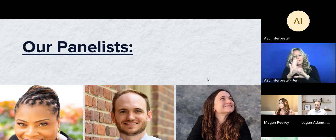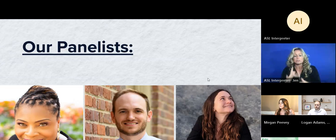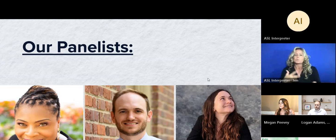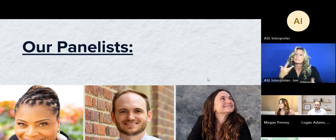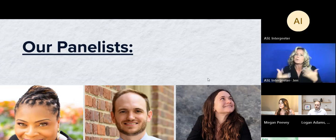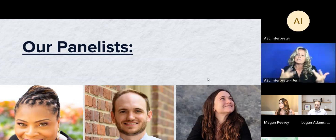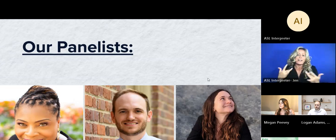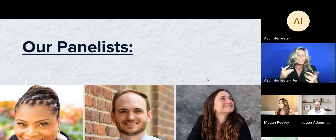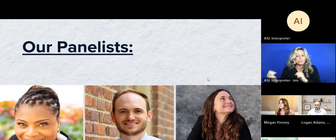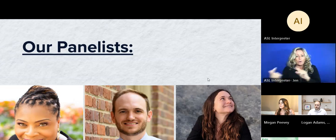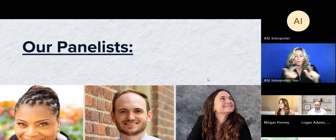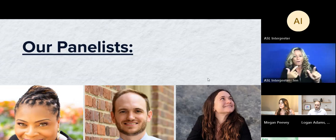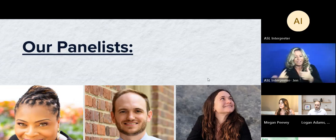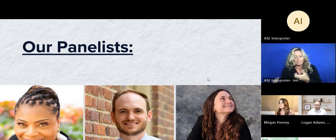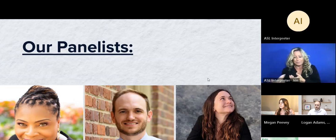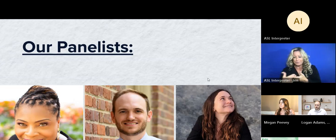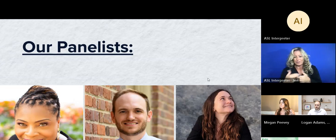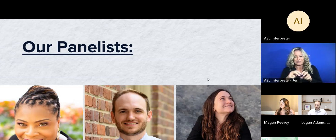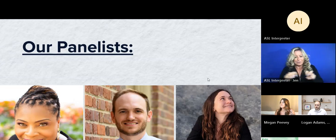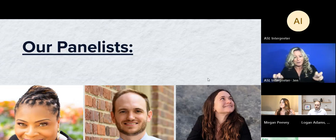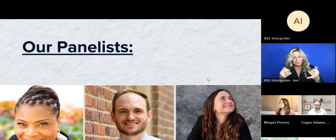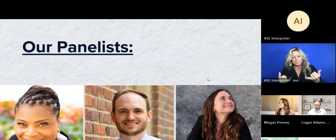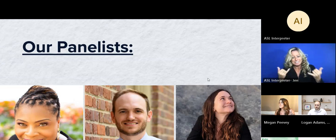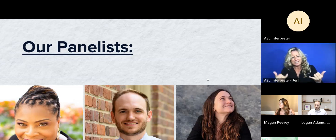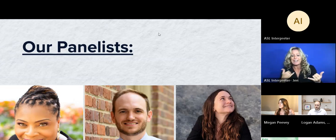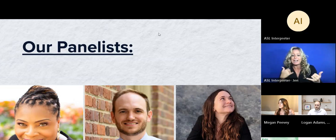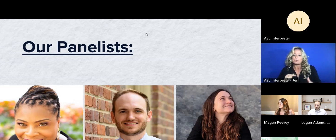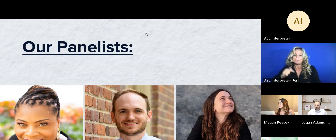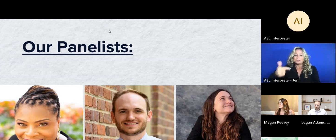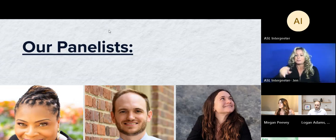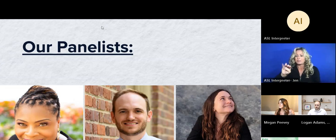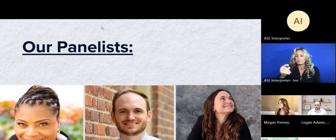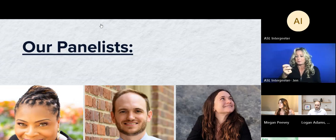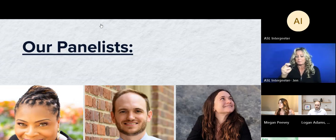I will go ahead and pass it over to Megan.